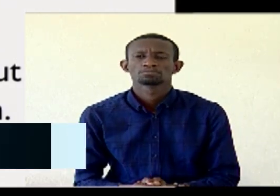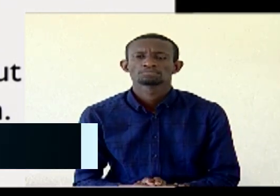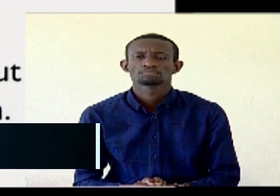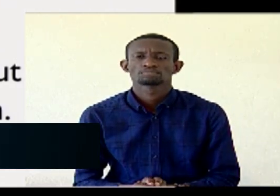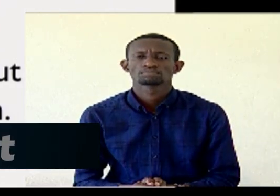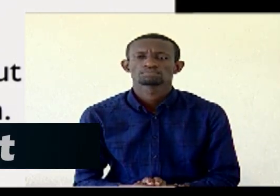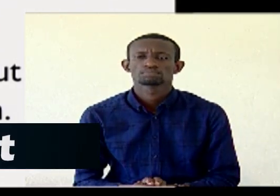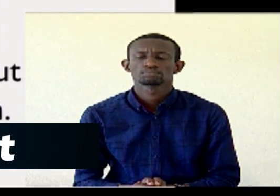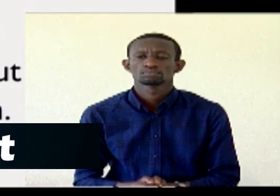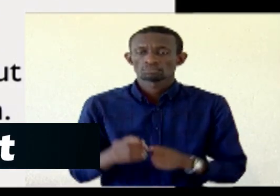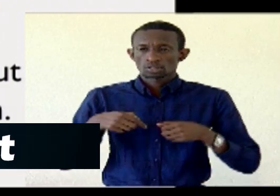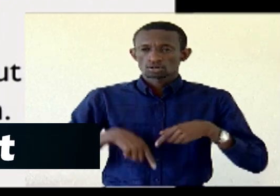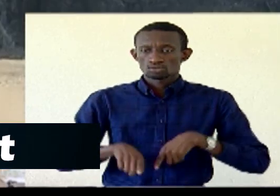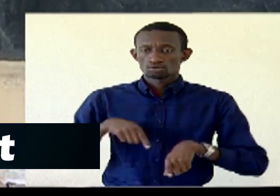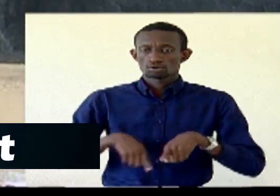urinary system